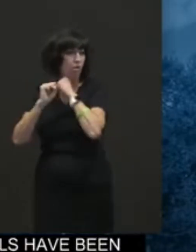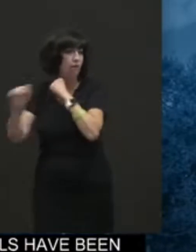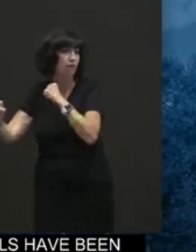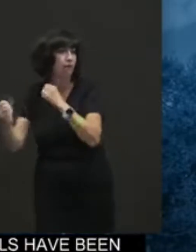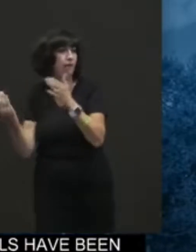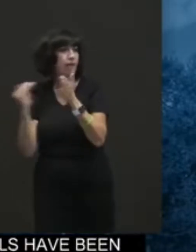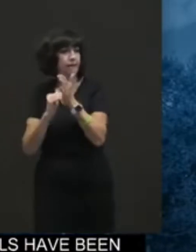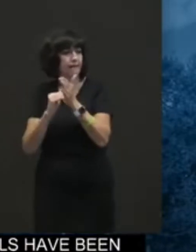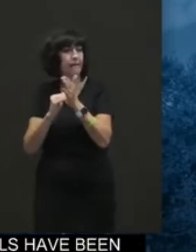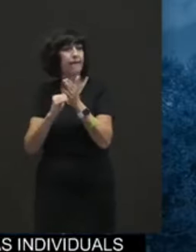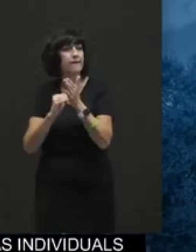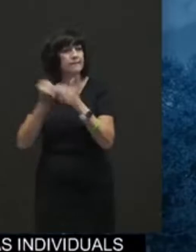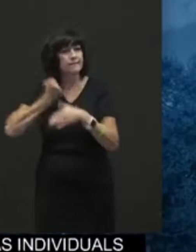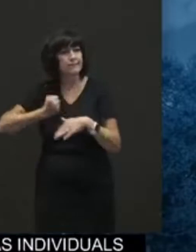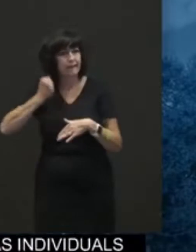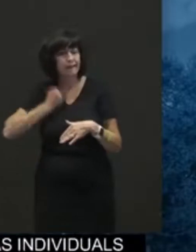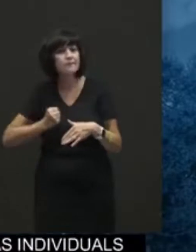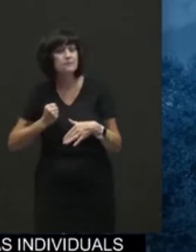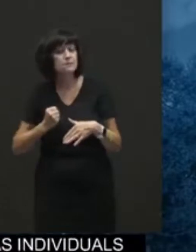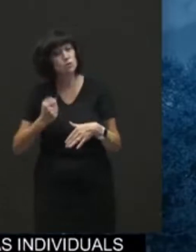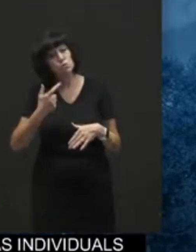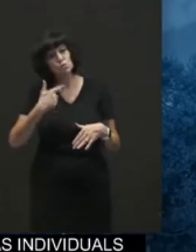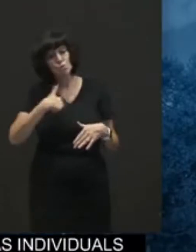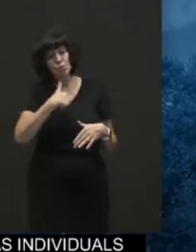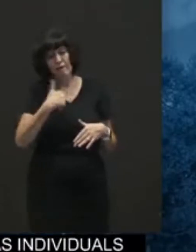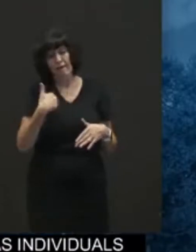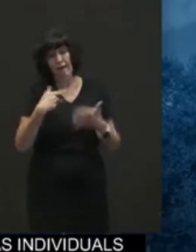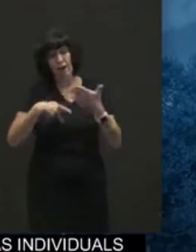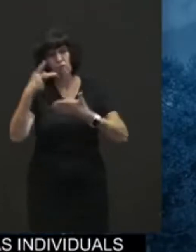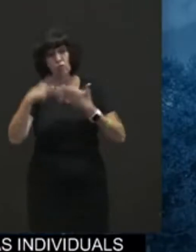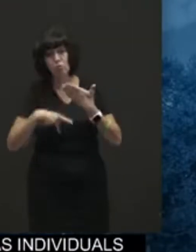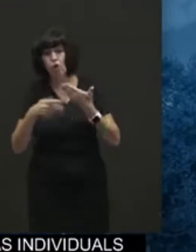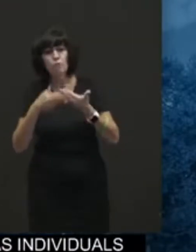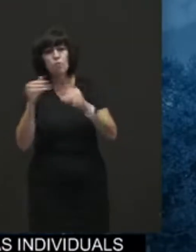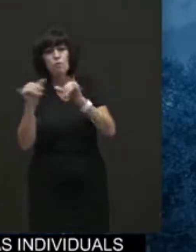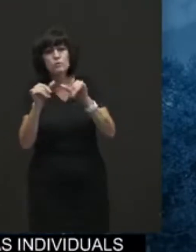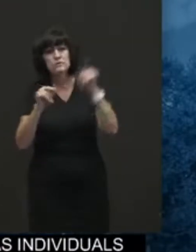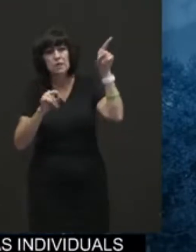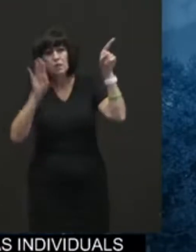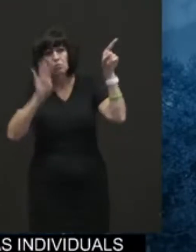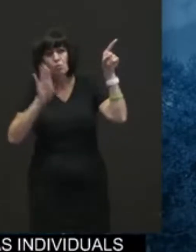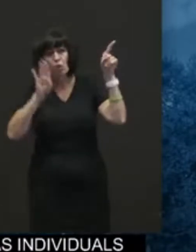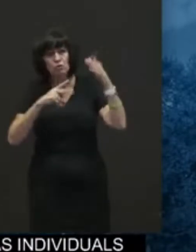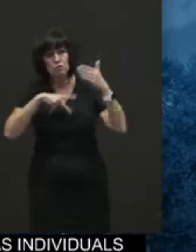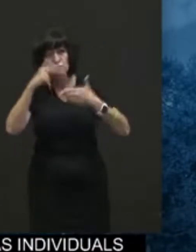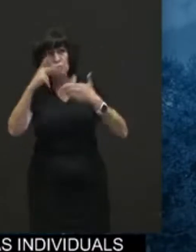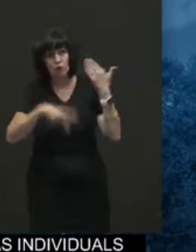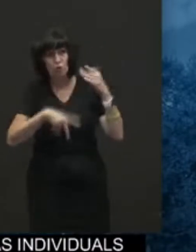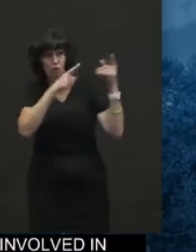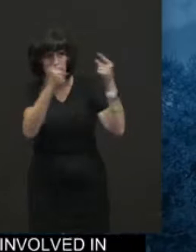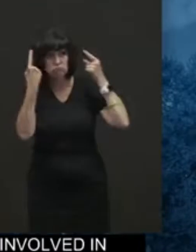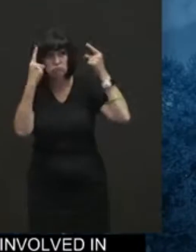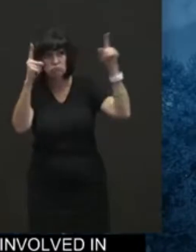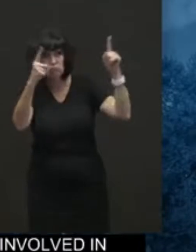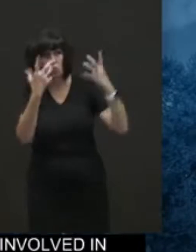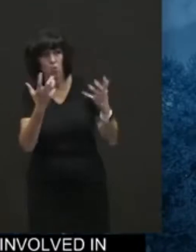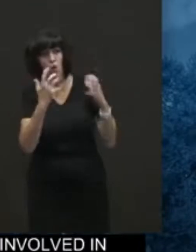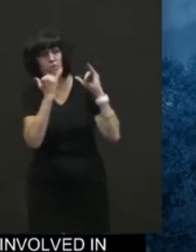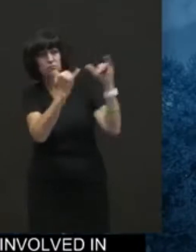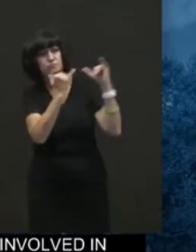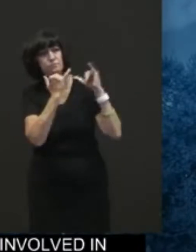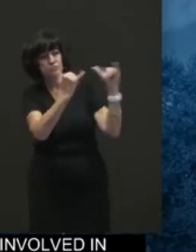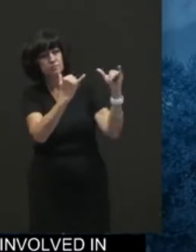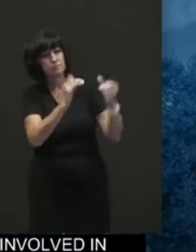successfully in the city of Boston. So COVID-19 has turned it upside down a little bit, but we're going to continue to lean into it and